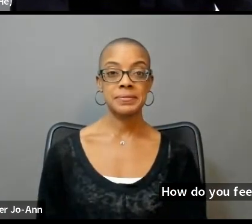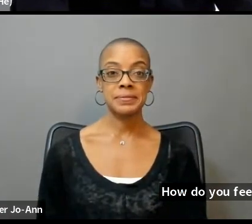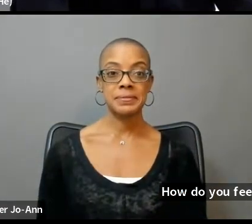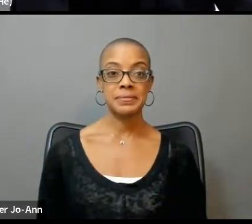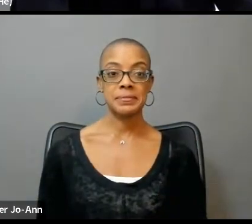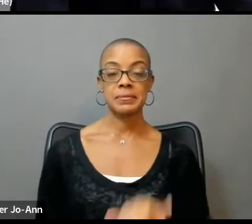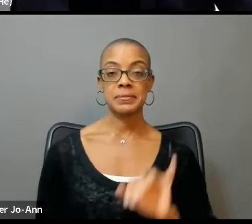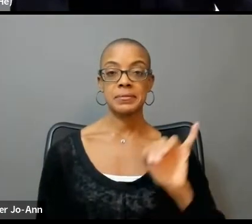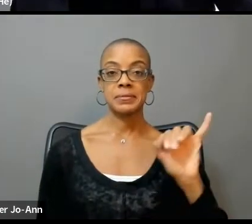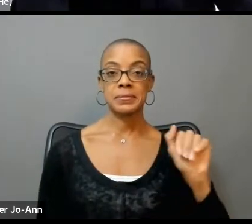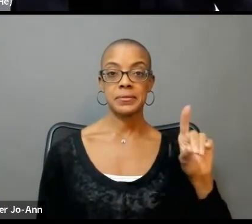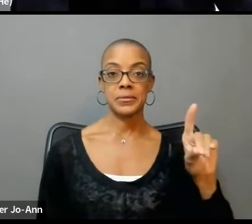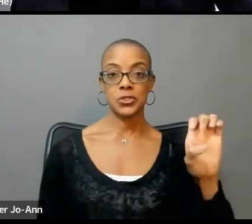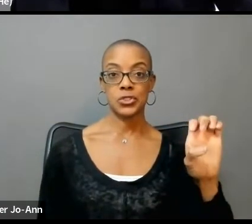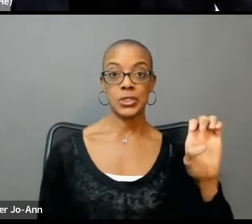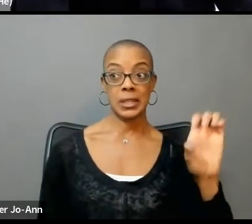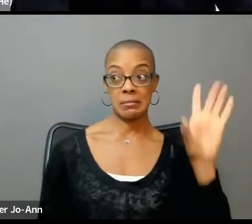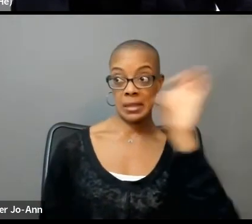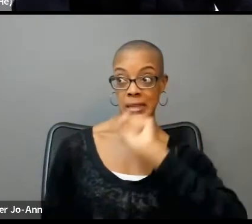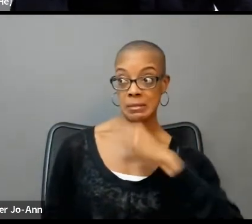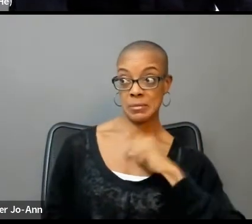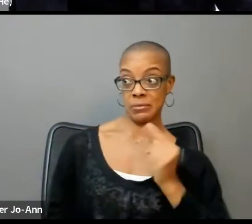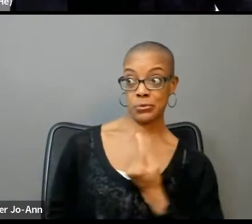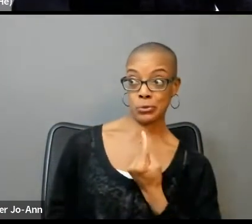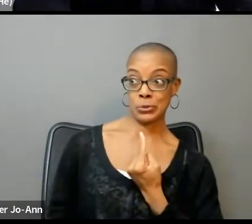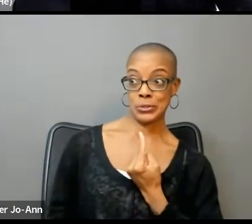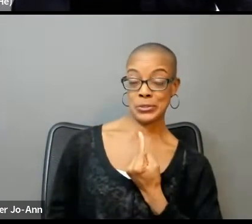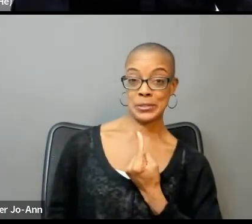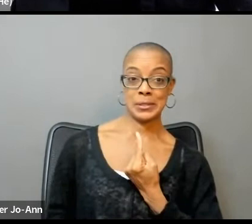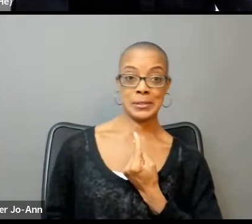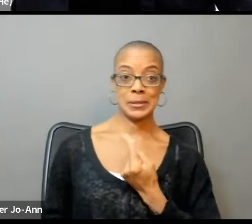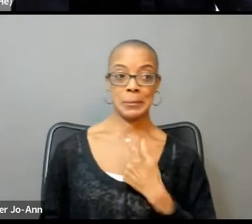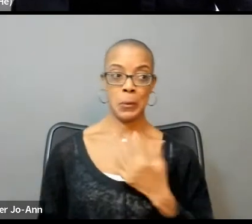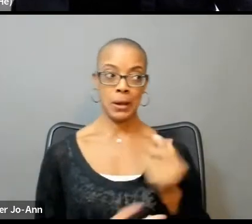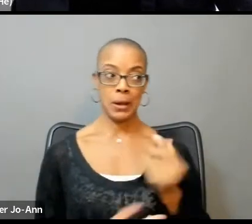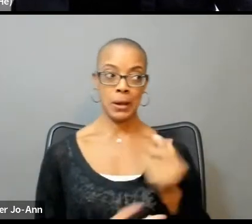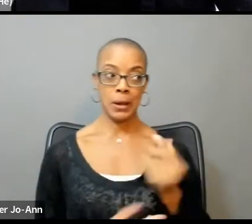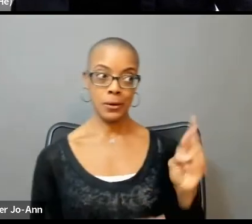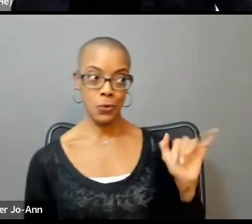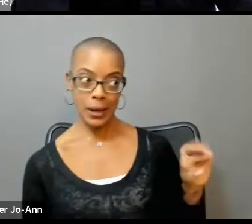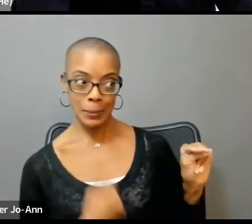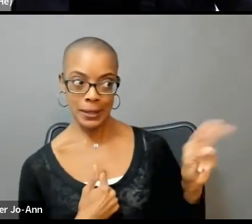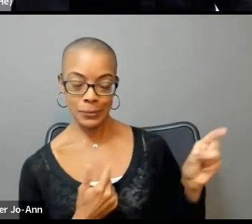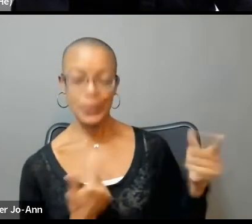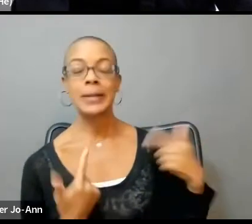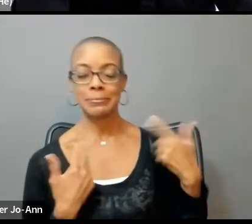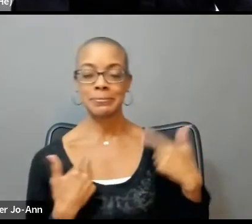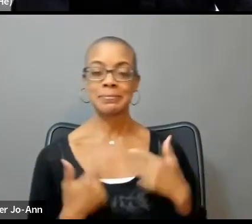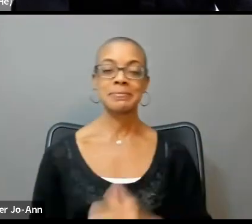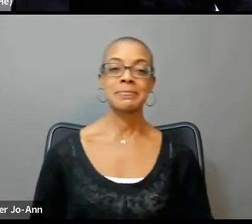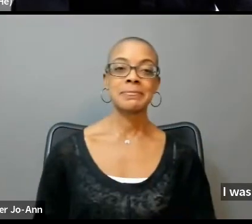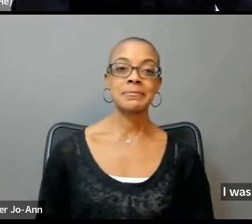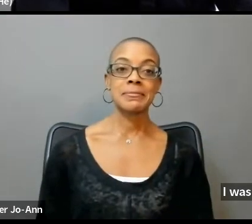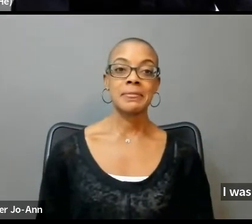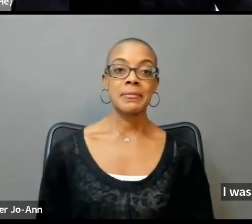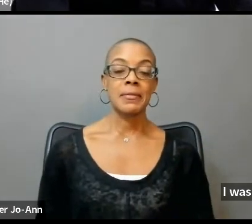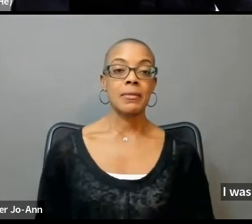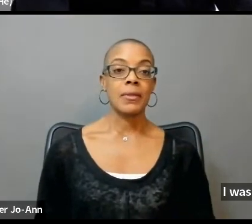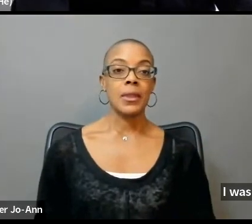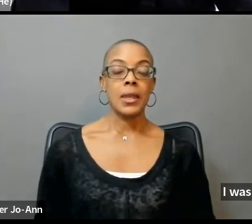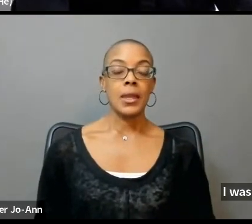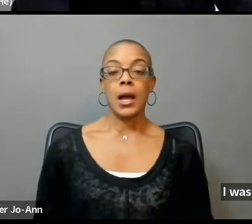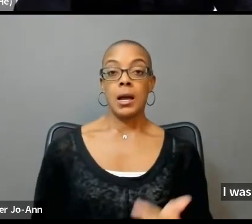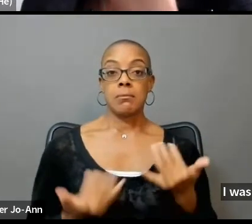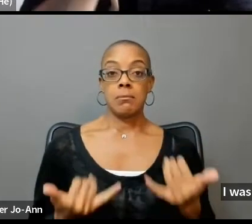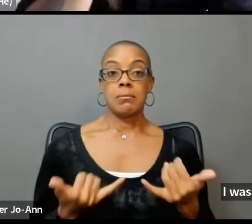I guess that I'm going first. I was waiting for you, Ryan. Well, I'm in an